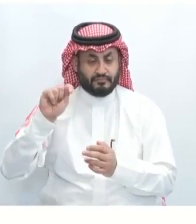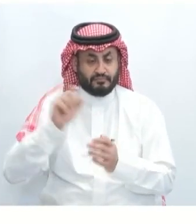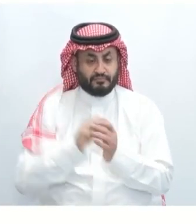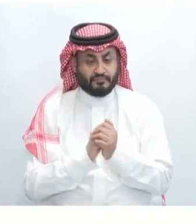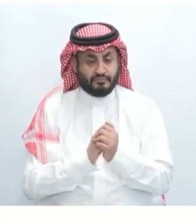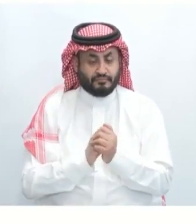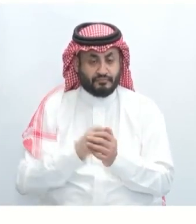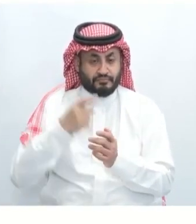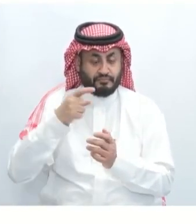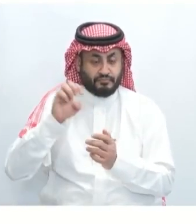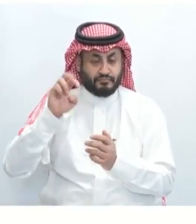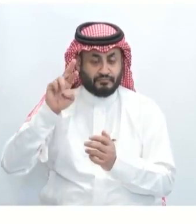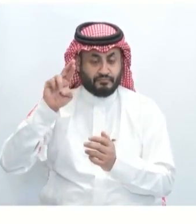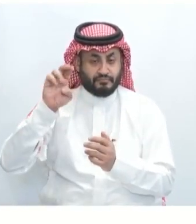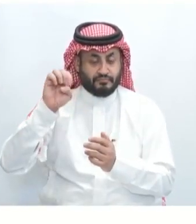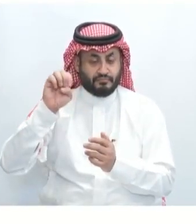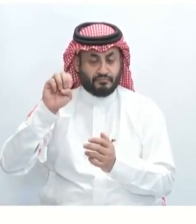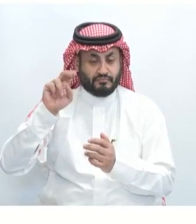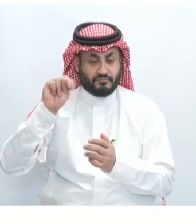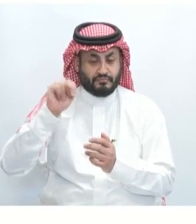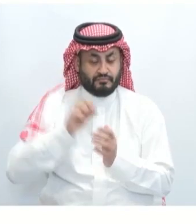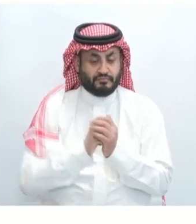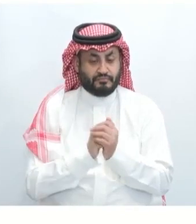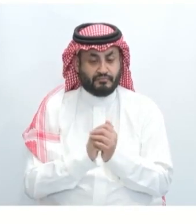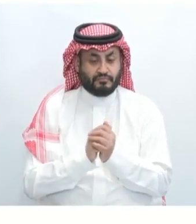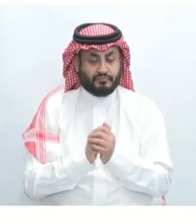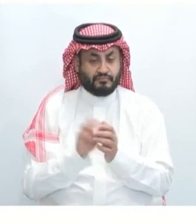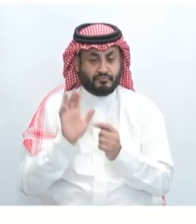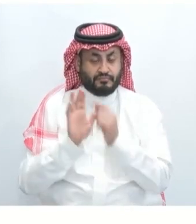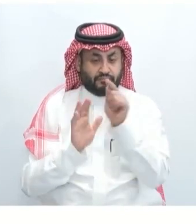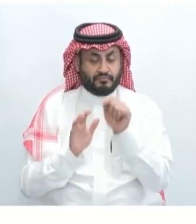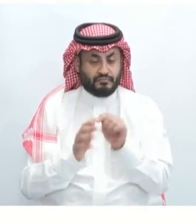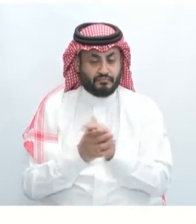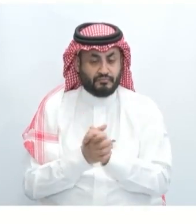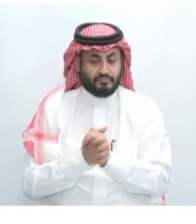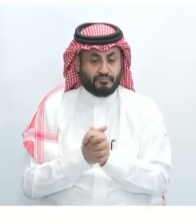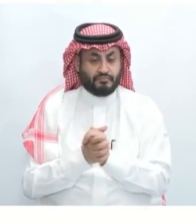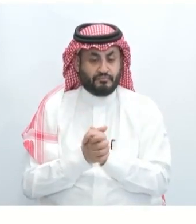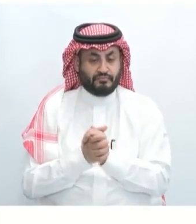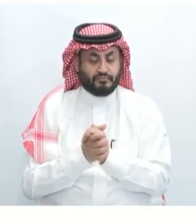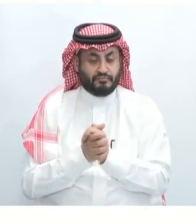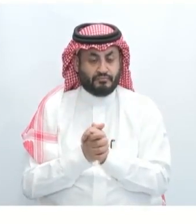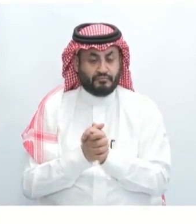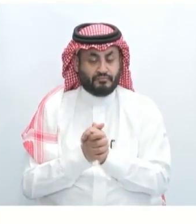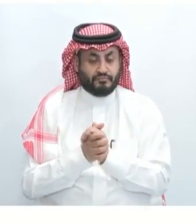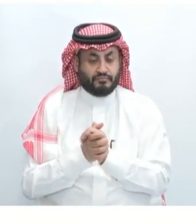it, green, G, R, double E, N, and